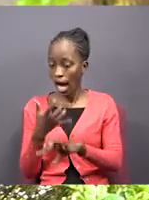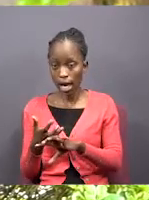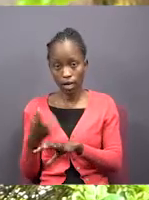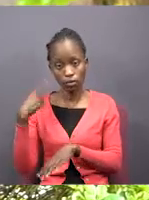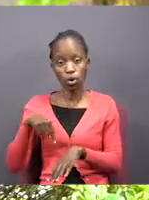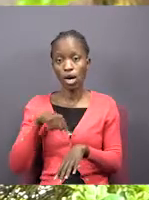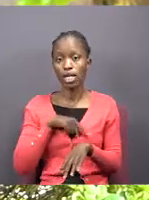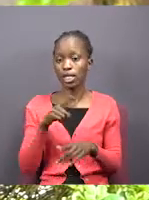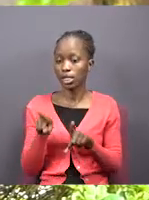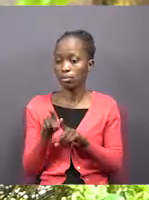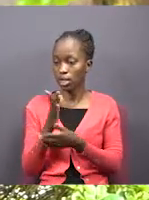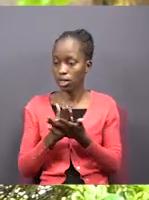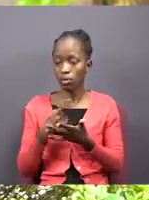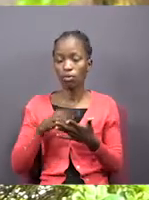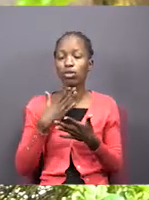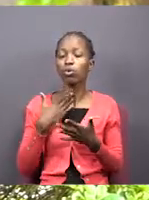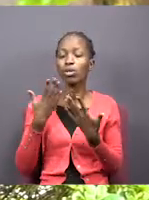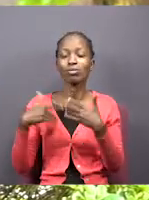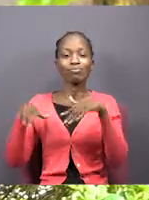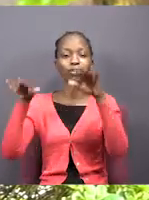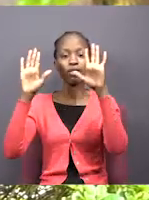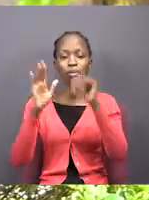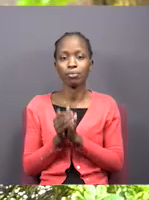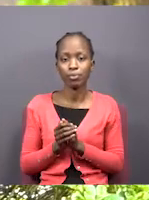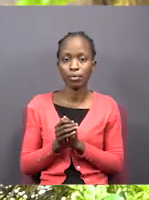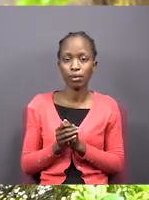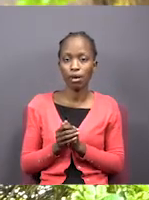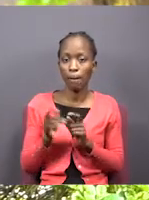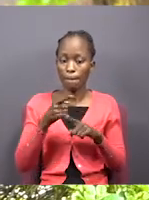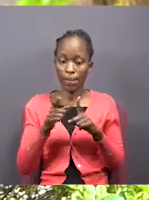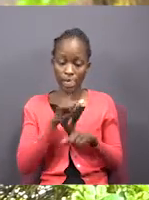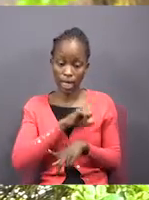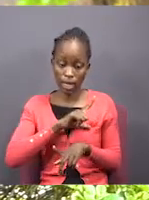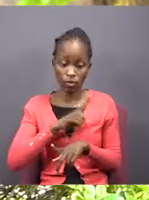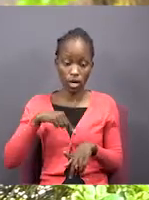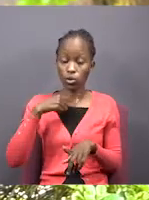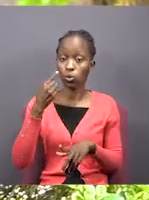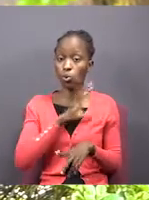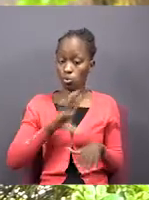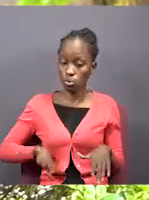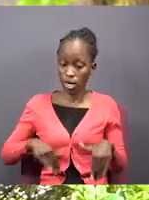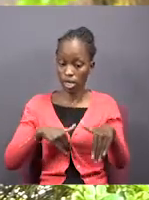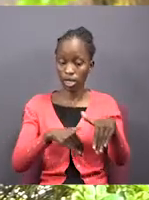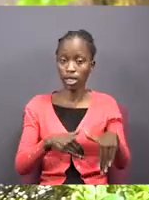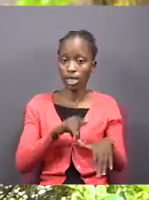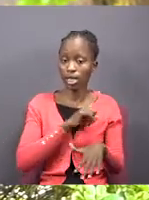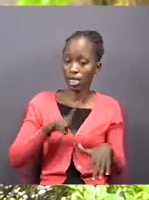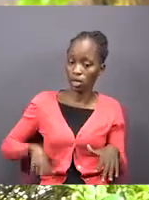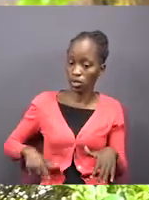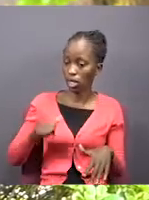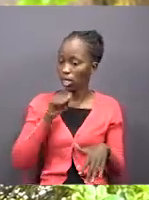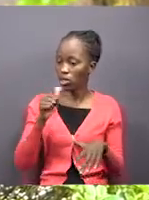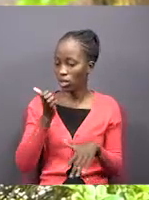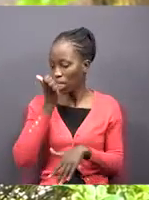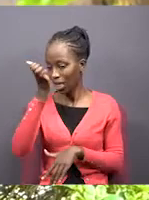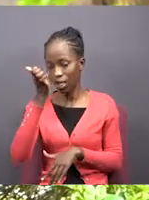and unbearable, and some of us want to give up. Lucky for us who are believers, the Lord has not